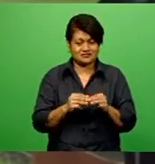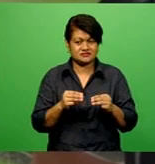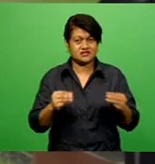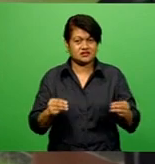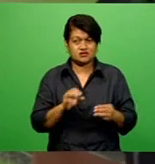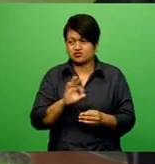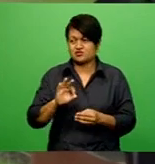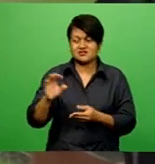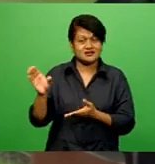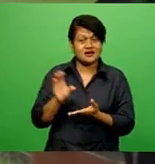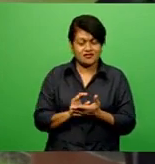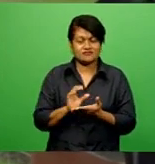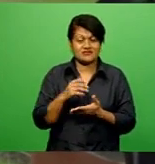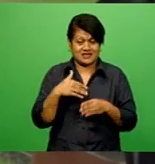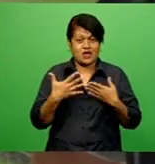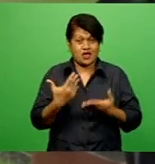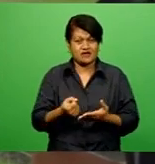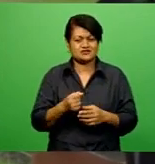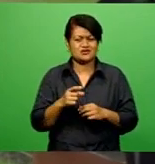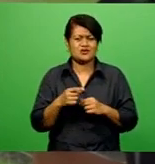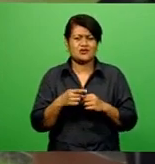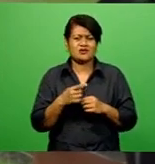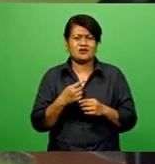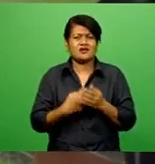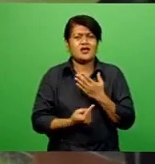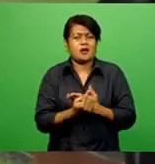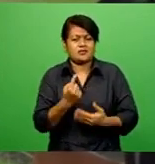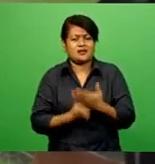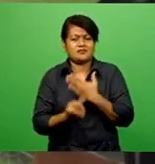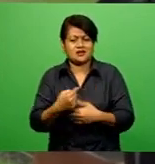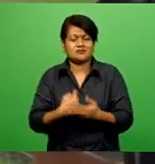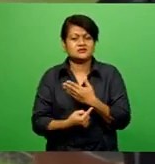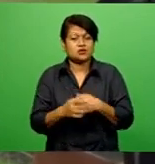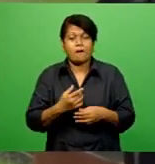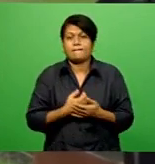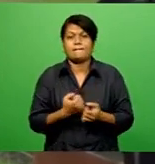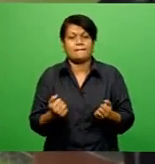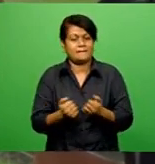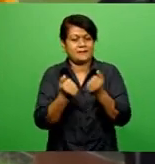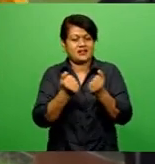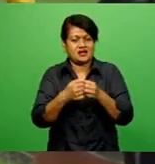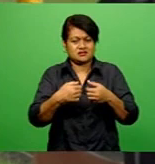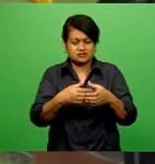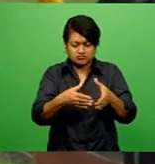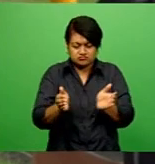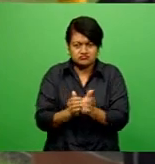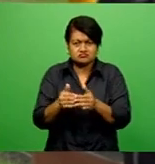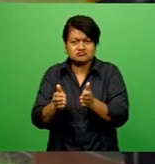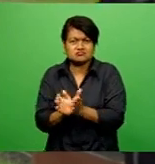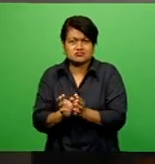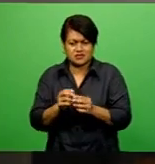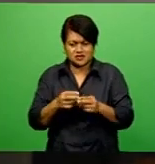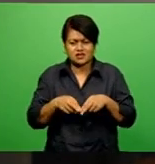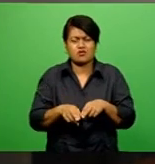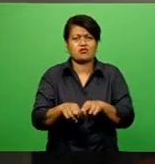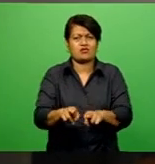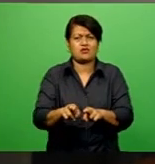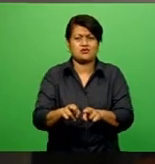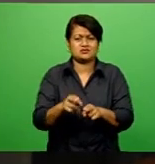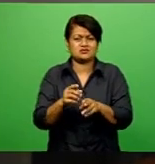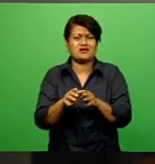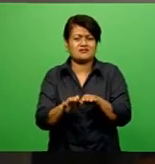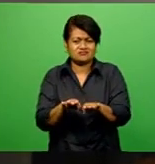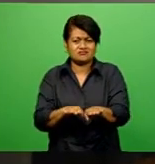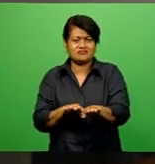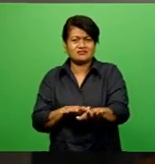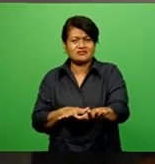road repairs. Prasad says they are aware that the increased potholes are adding to the traffic congestion. That's the first phase